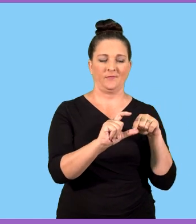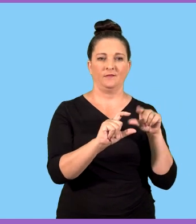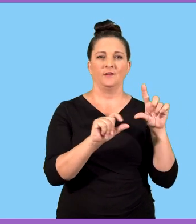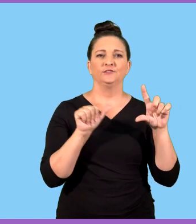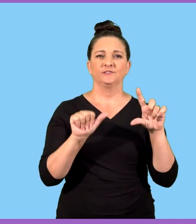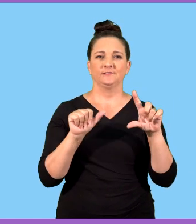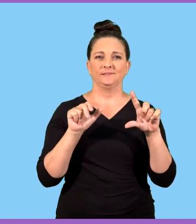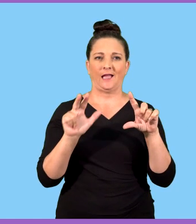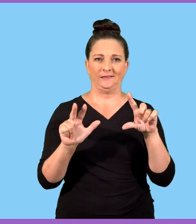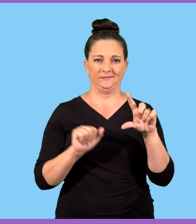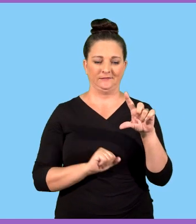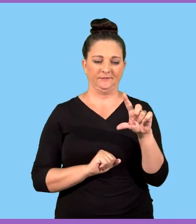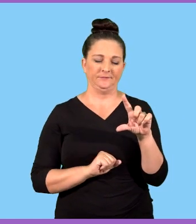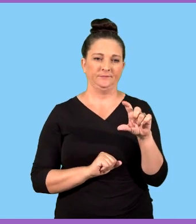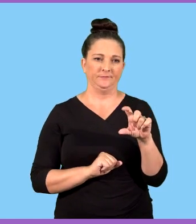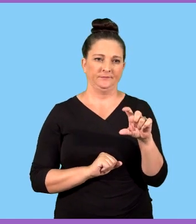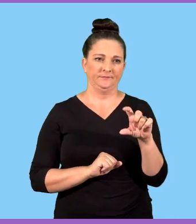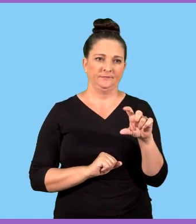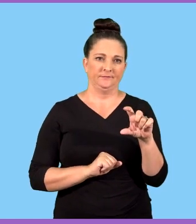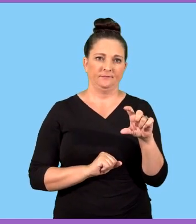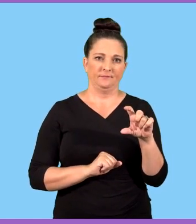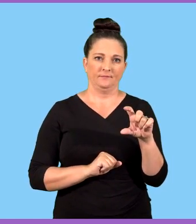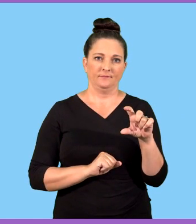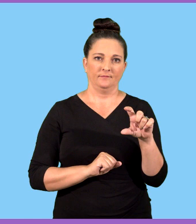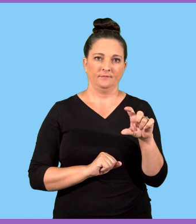Next, 68.